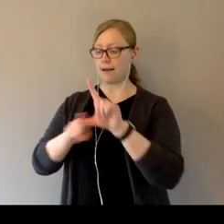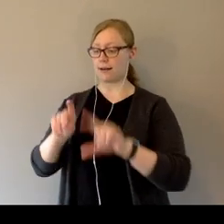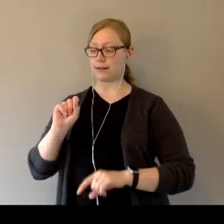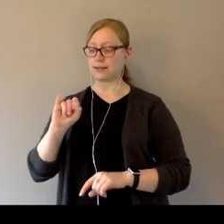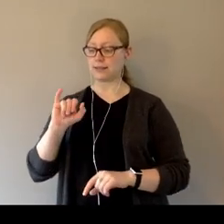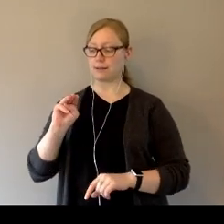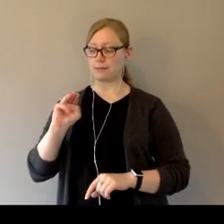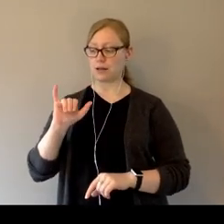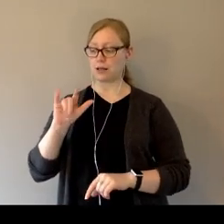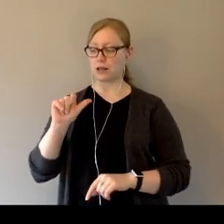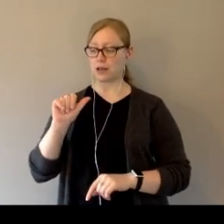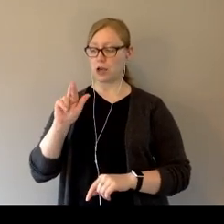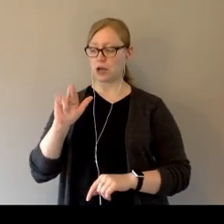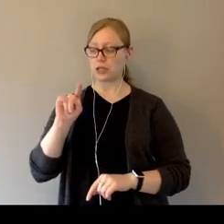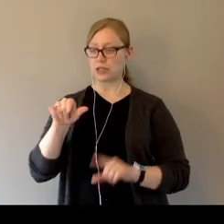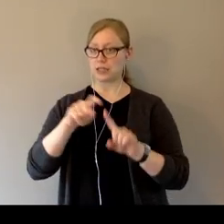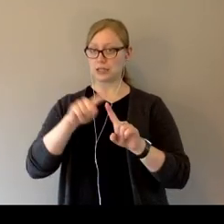reason.